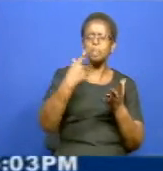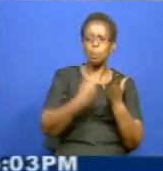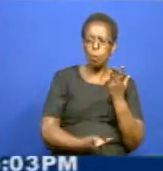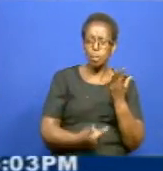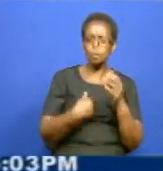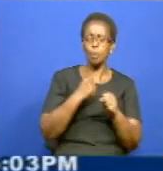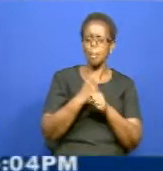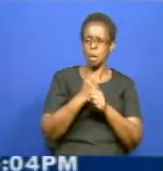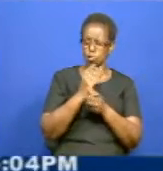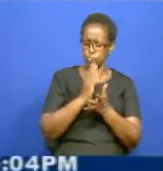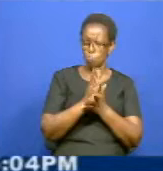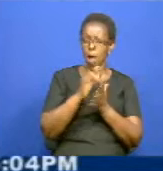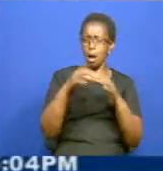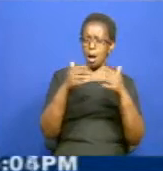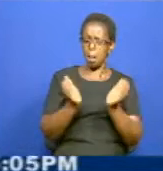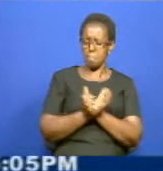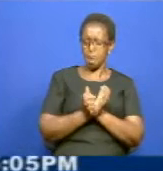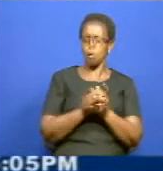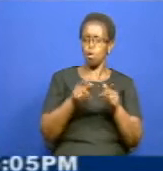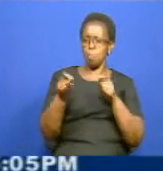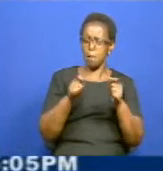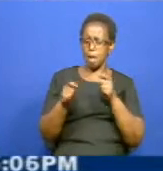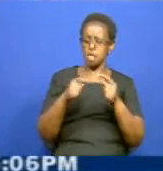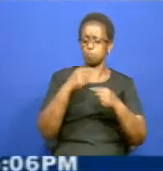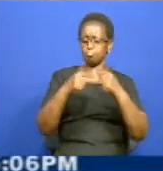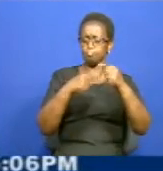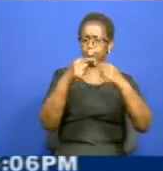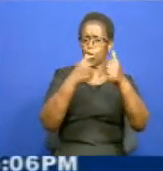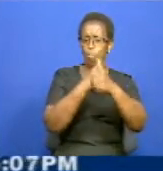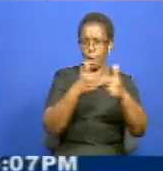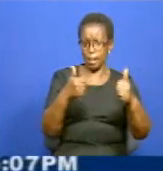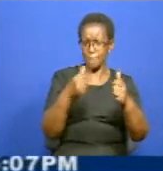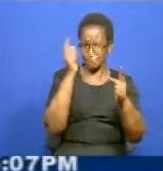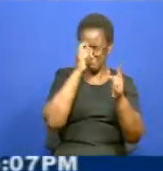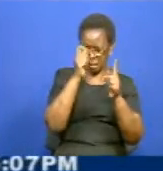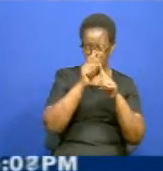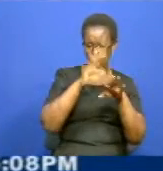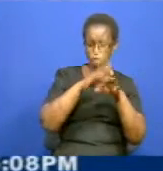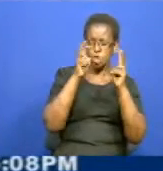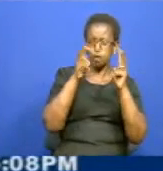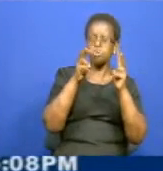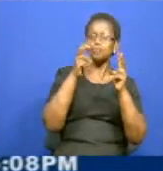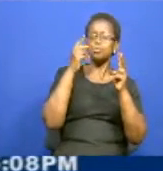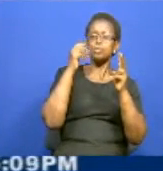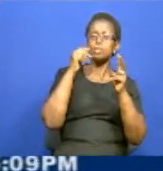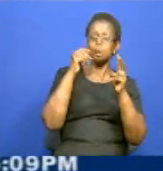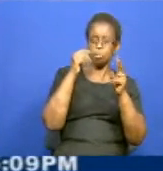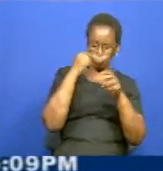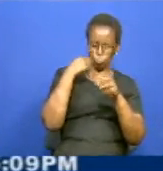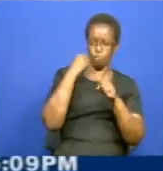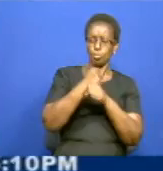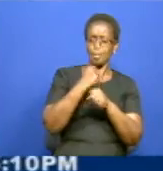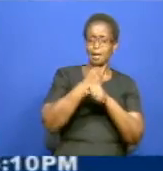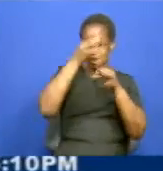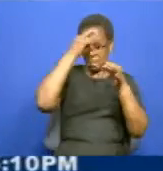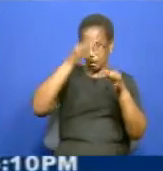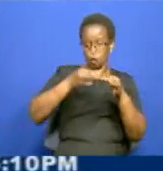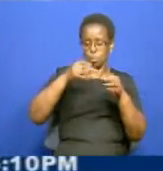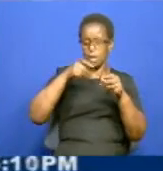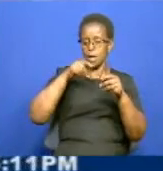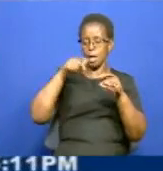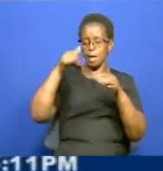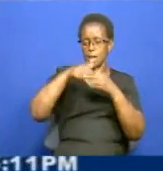on matters regarding approval of management decisions, policy directions, and responsibility in oversight in